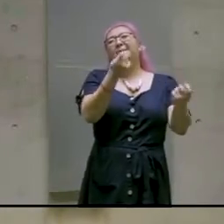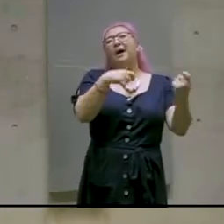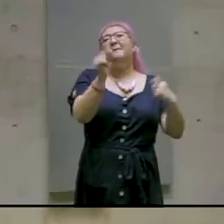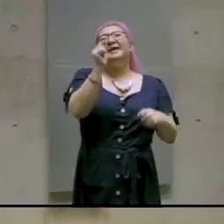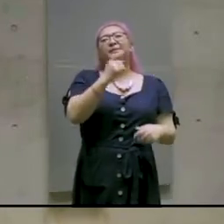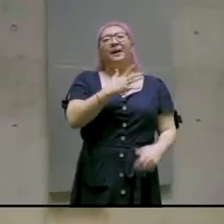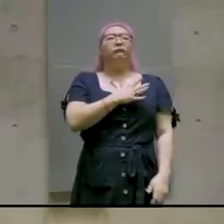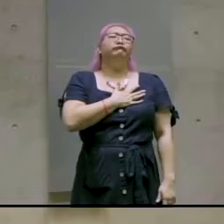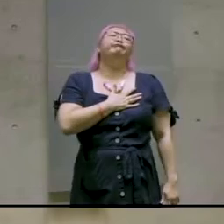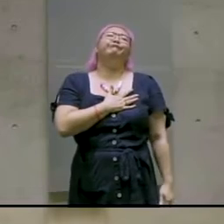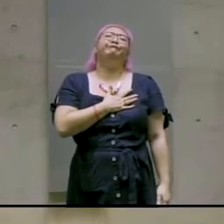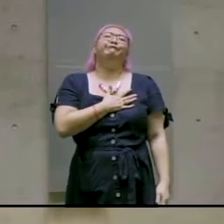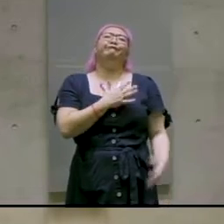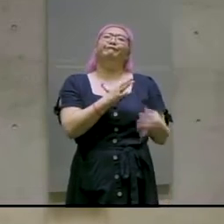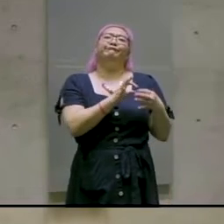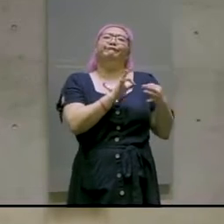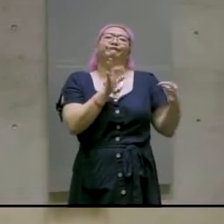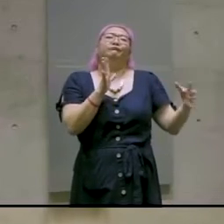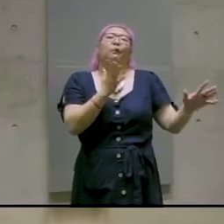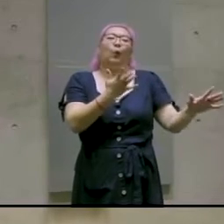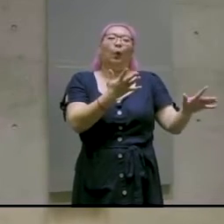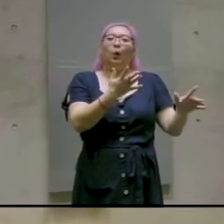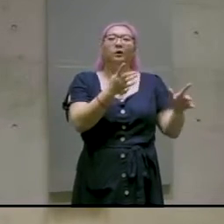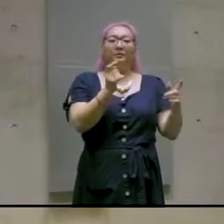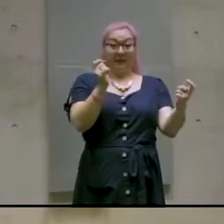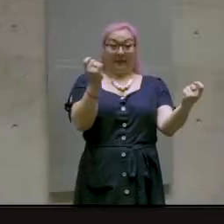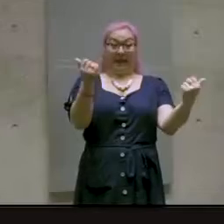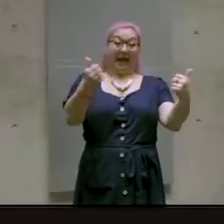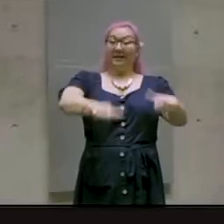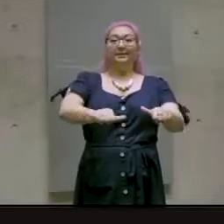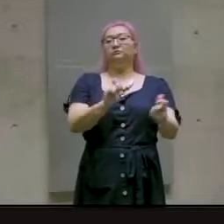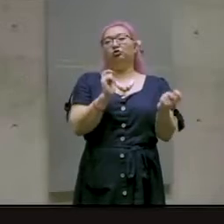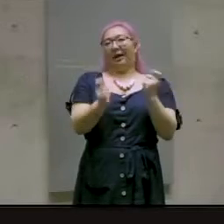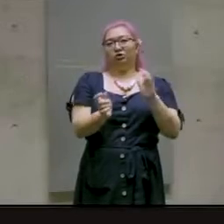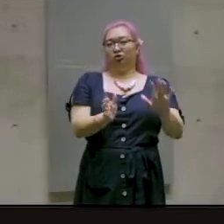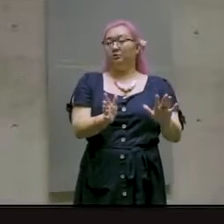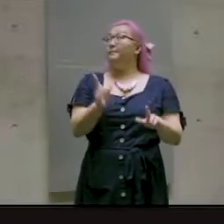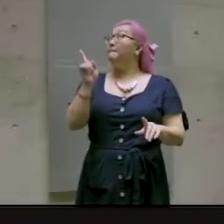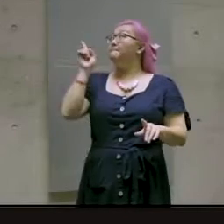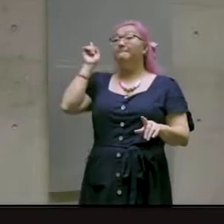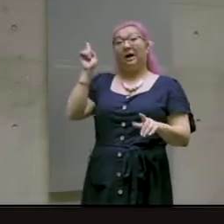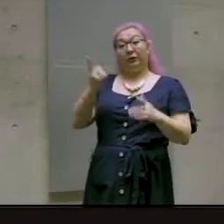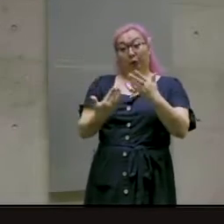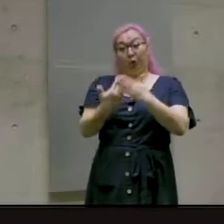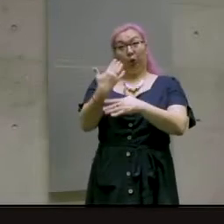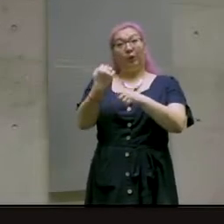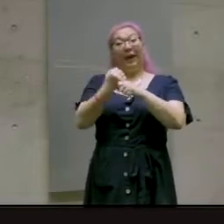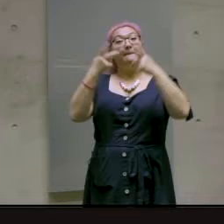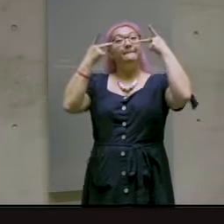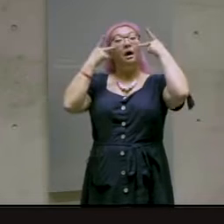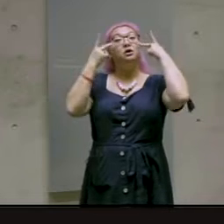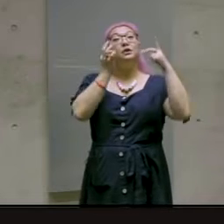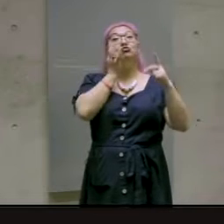player outcome. In Mask of the Rose, however, we have kind of more opportunity and more kind of design